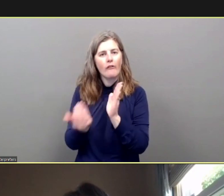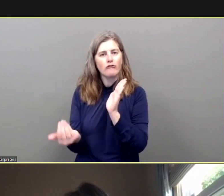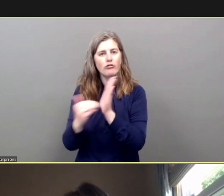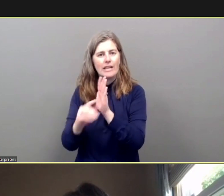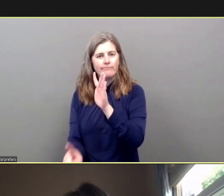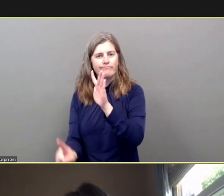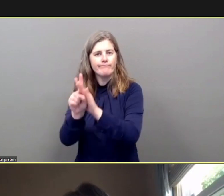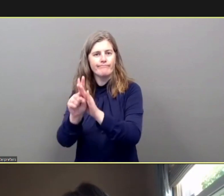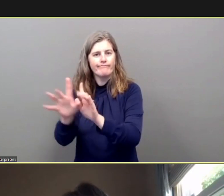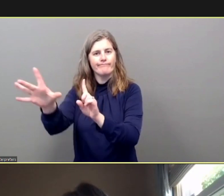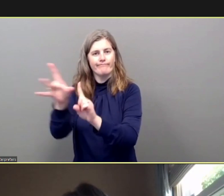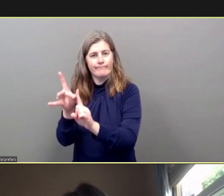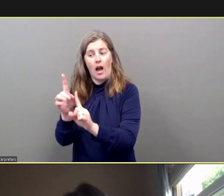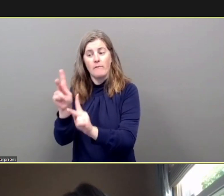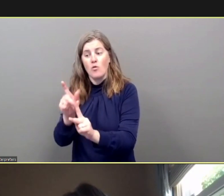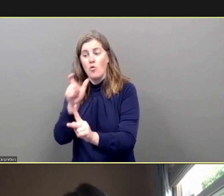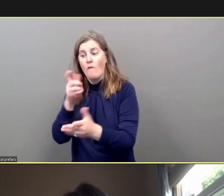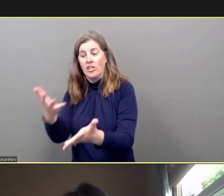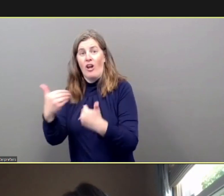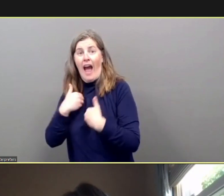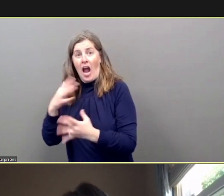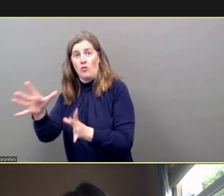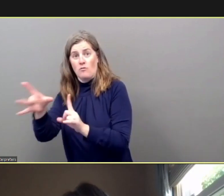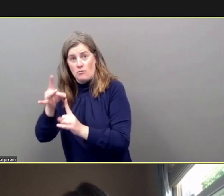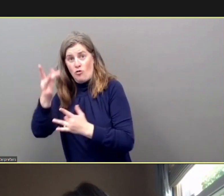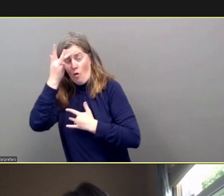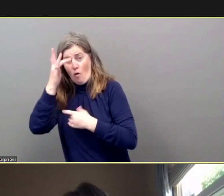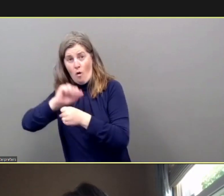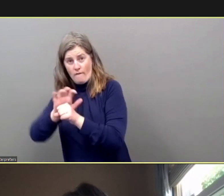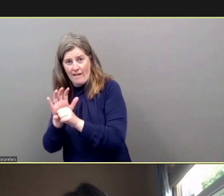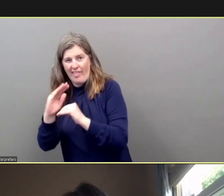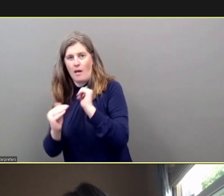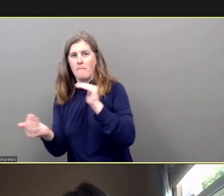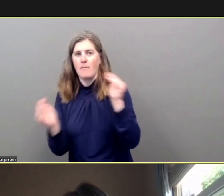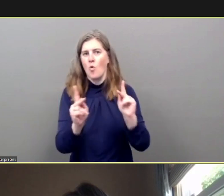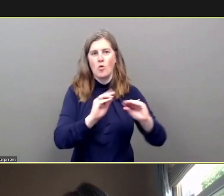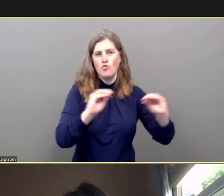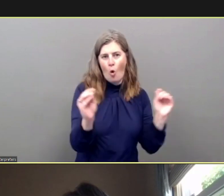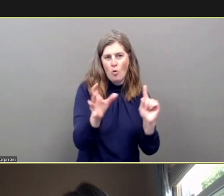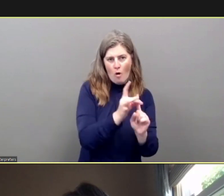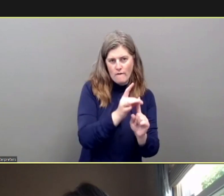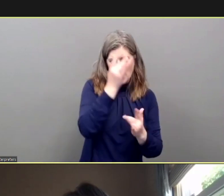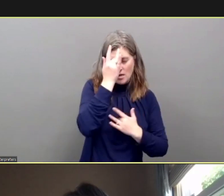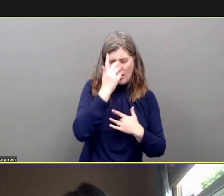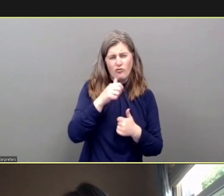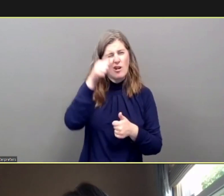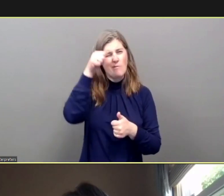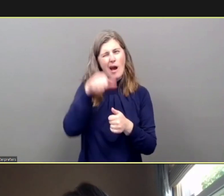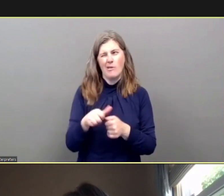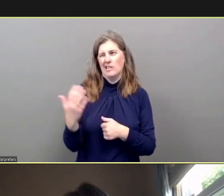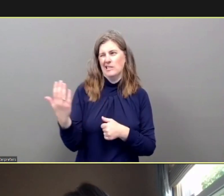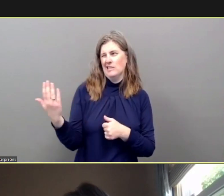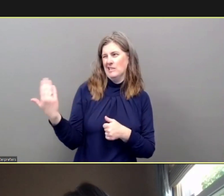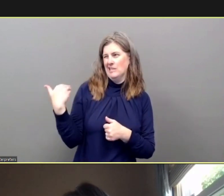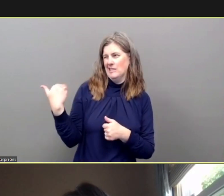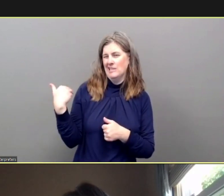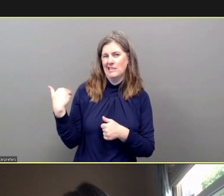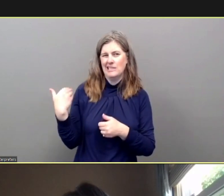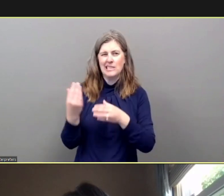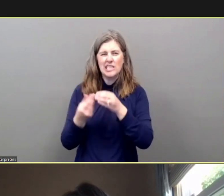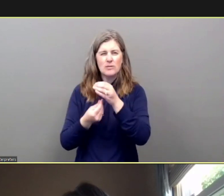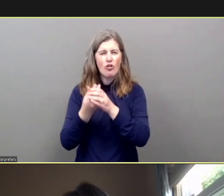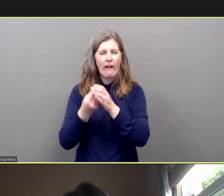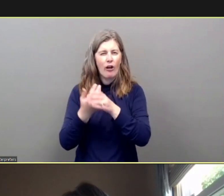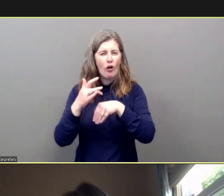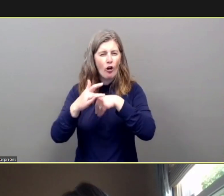than people who had not. We started, Matt, remember back in the late spring or early